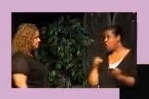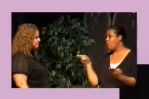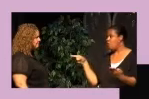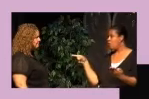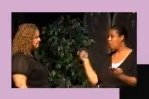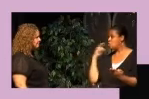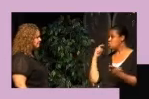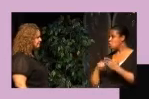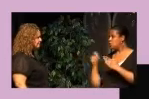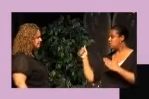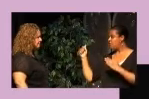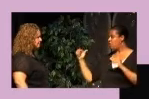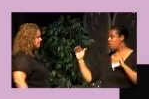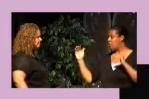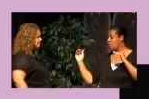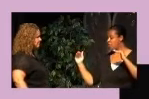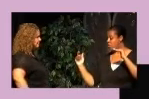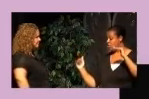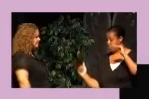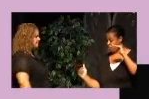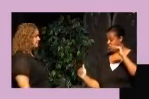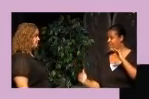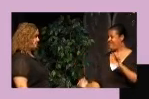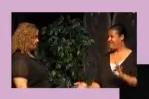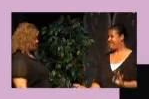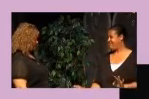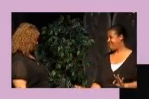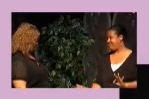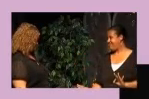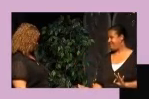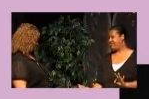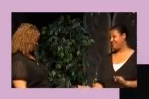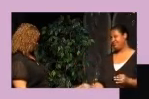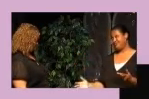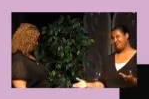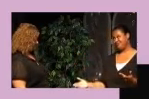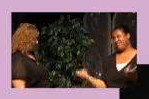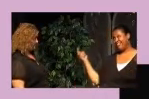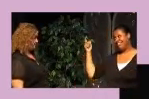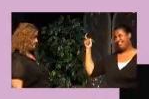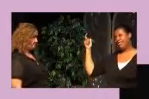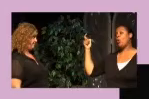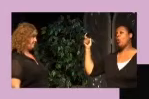mediocrity. And the modesty appropriate in my presence.